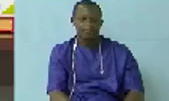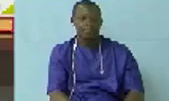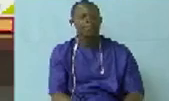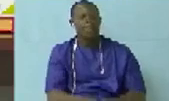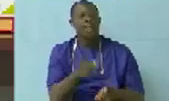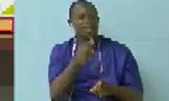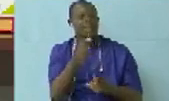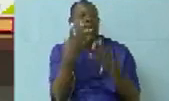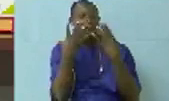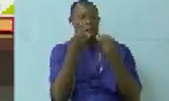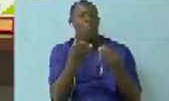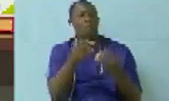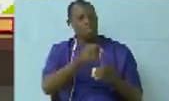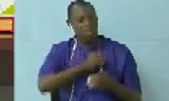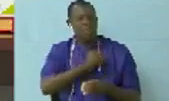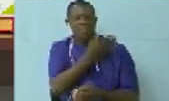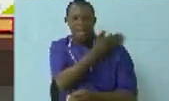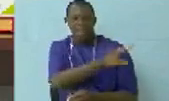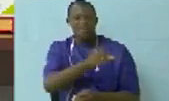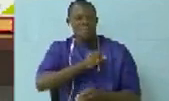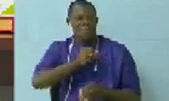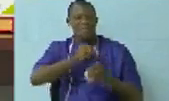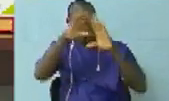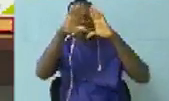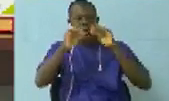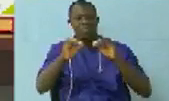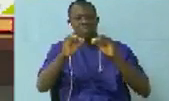was how I left his office. You